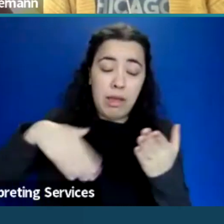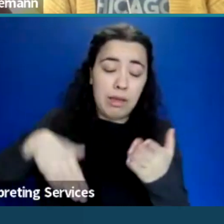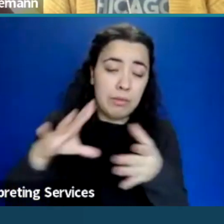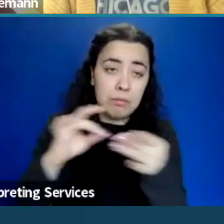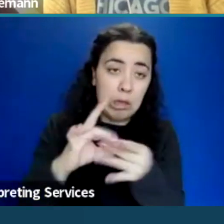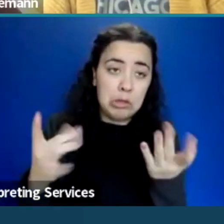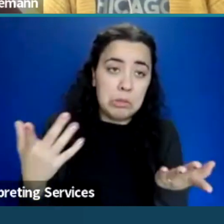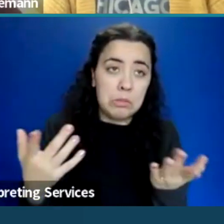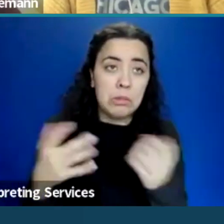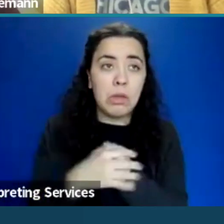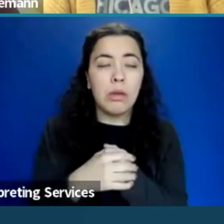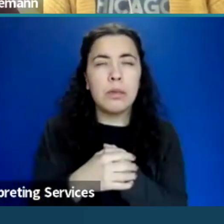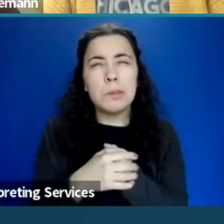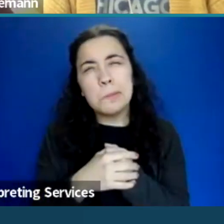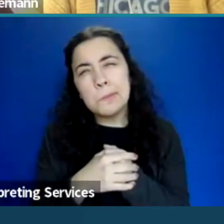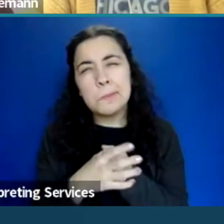employees